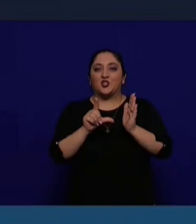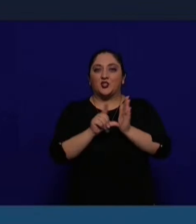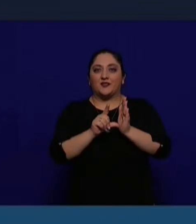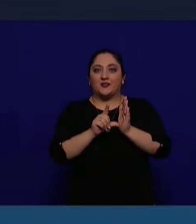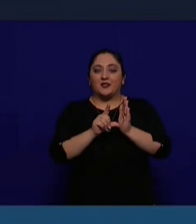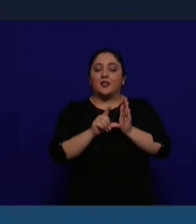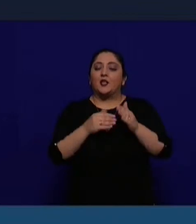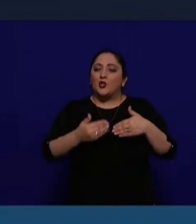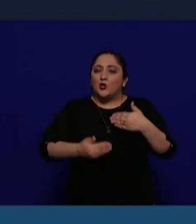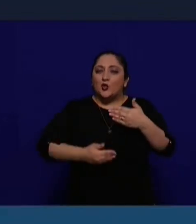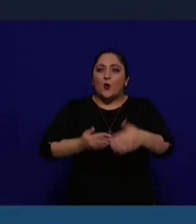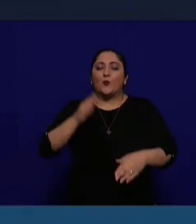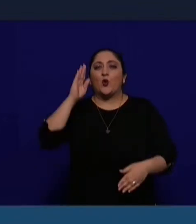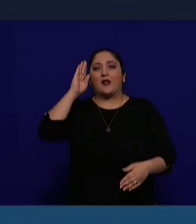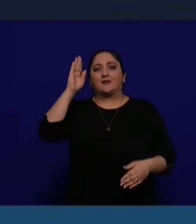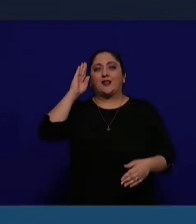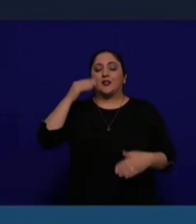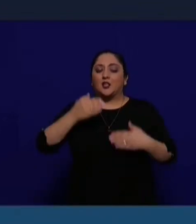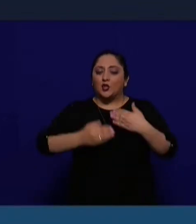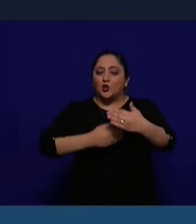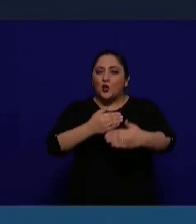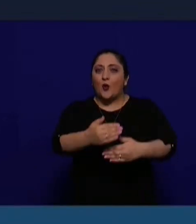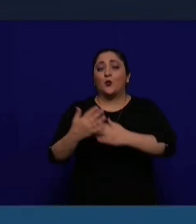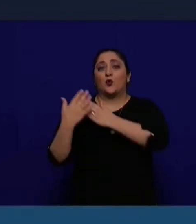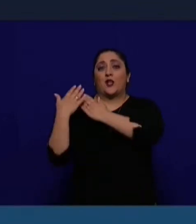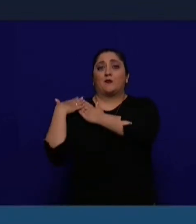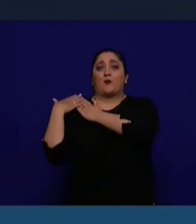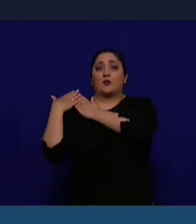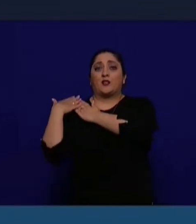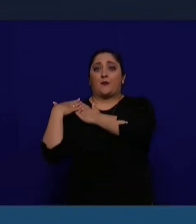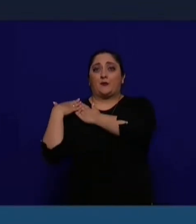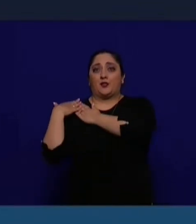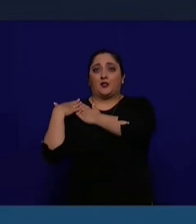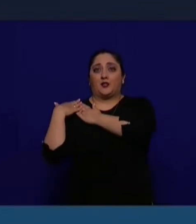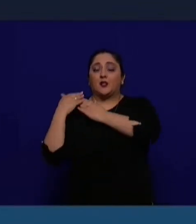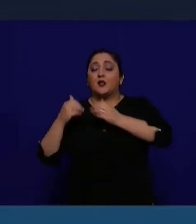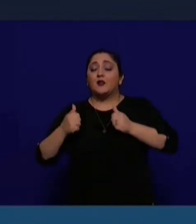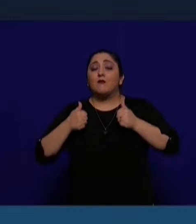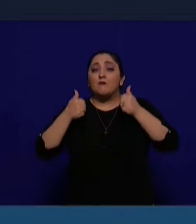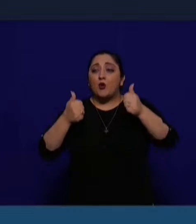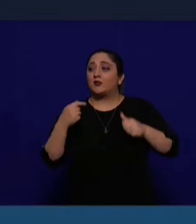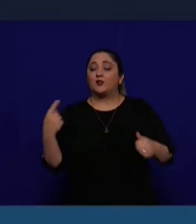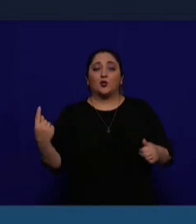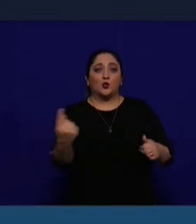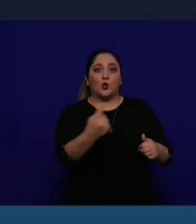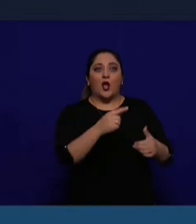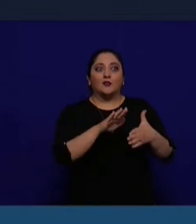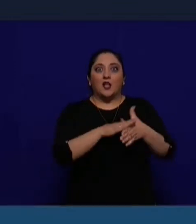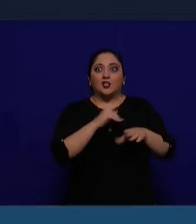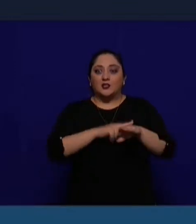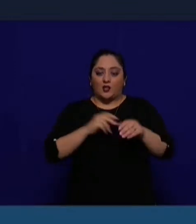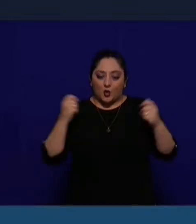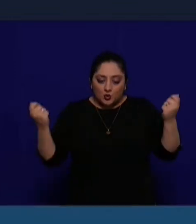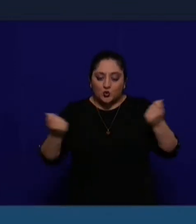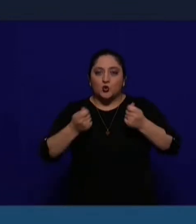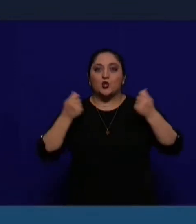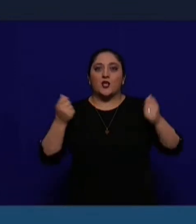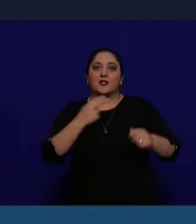fil-post. Rajna li permezz tal-miżuri b'responsabilità minn kulħadd jirnexxilna f'Malta